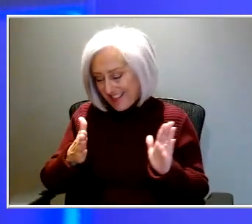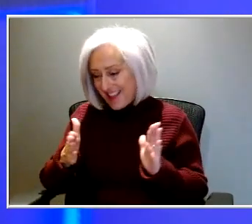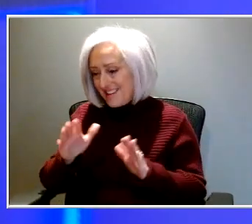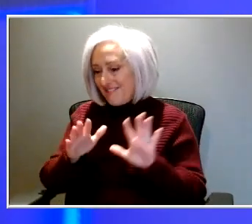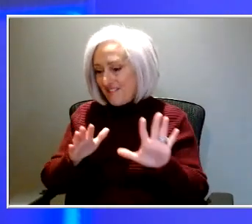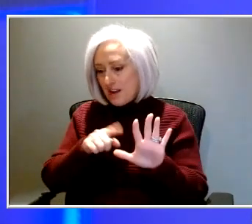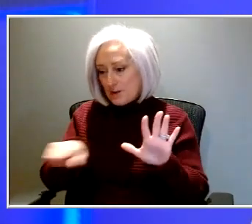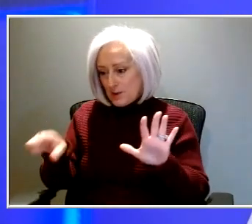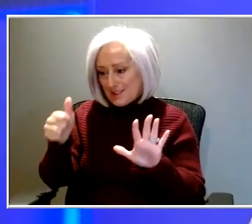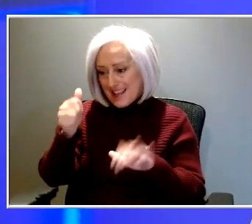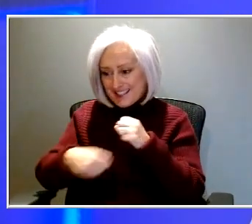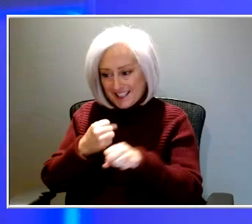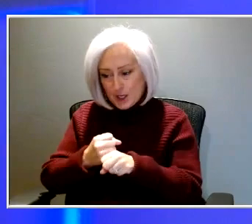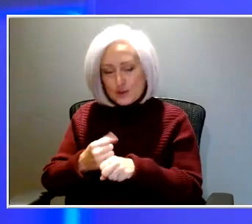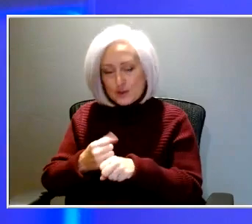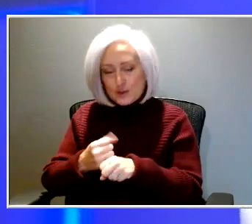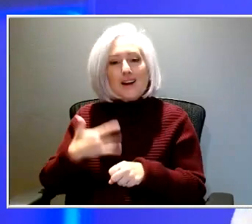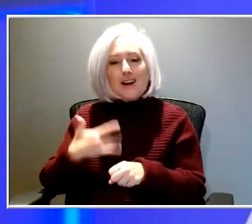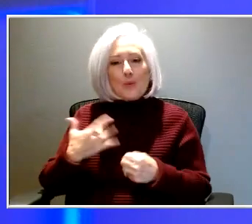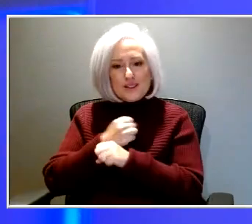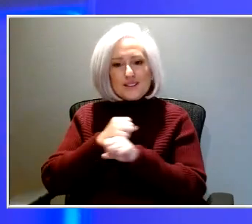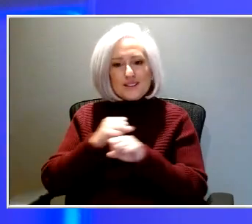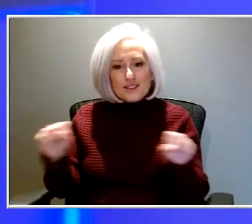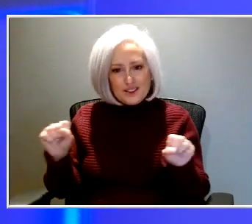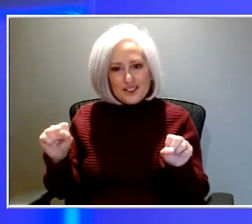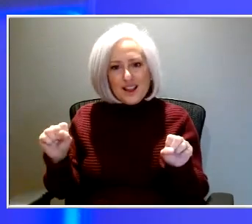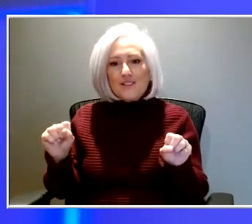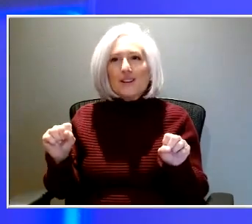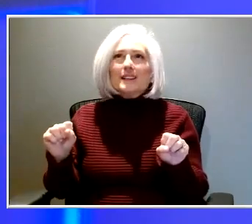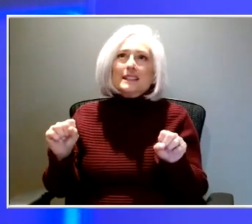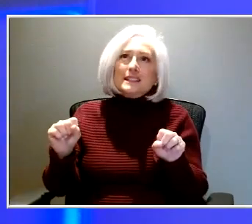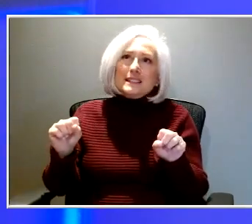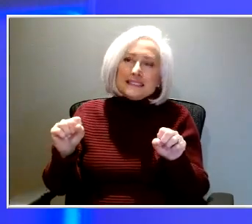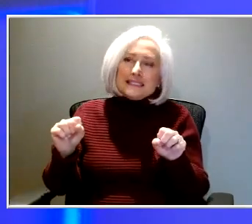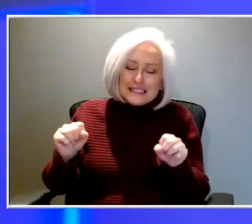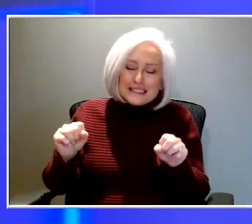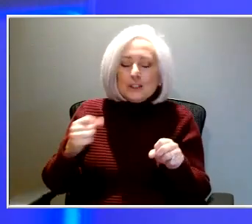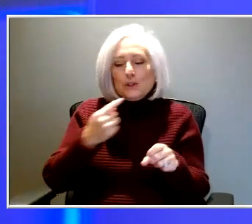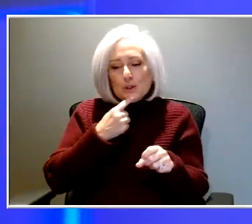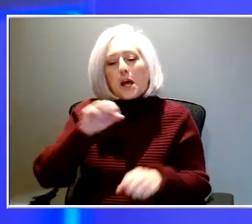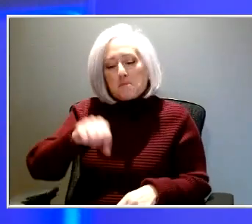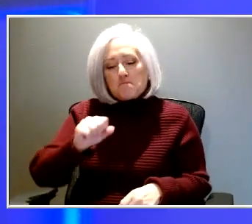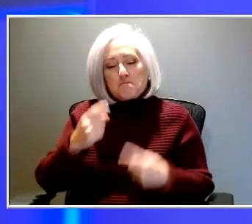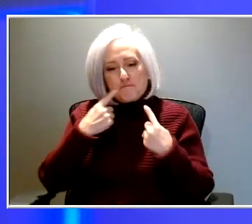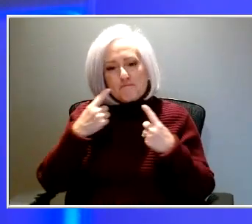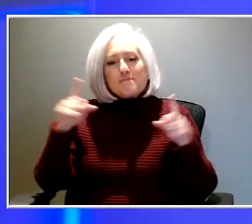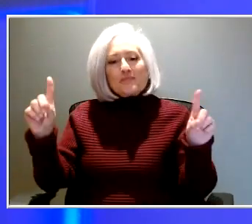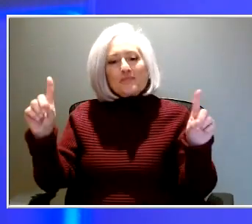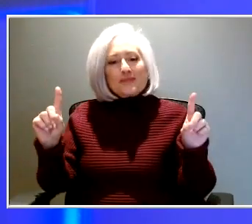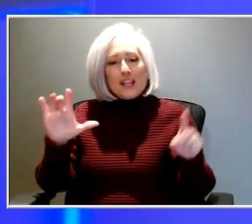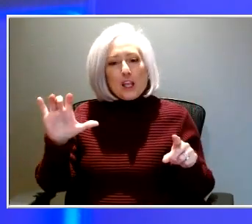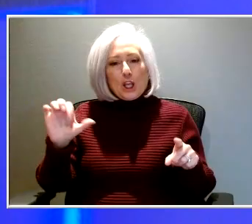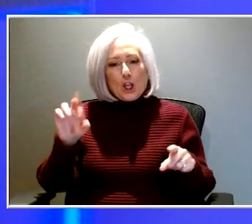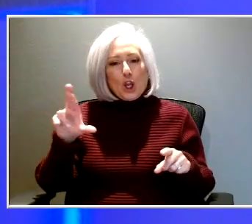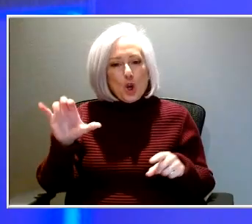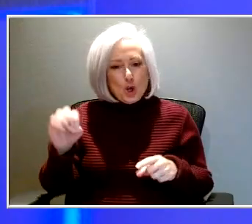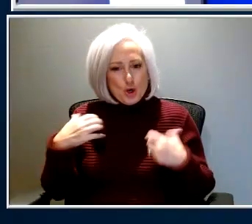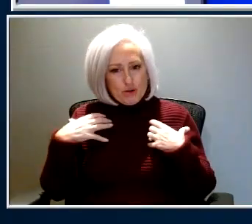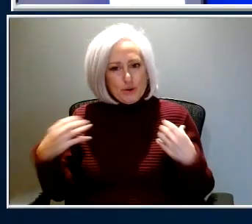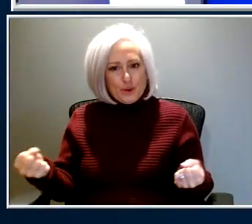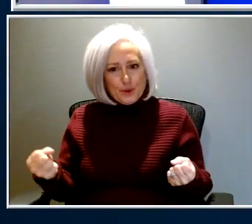safe that the patient has been, if I can use the word, cured. And so we'll follow Bob for 10 years, and I anticipate that he will do very